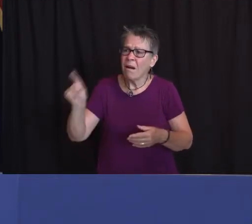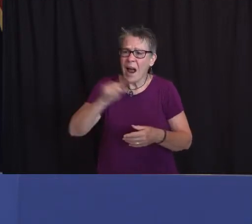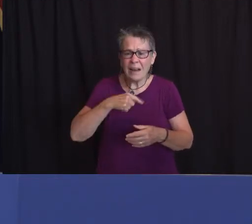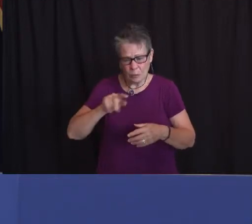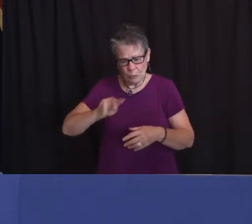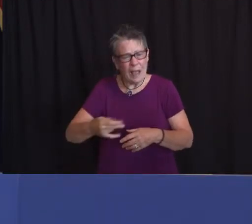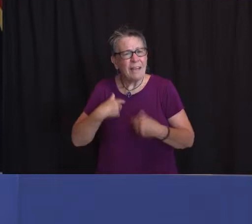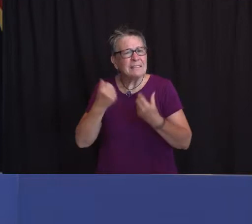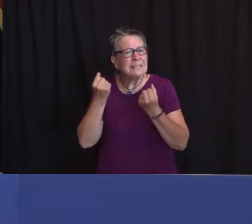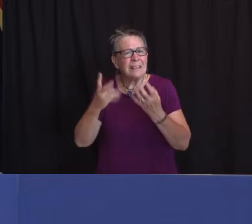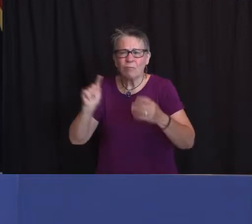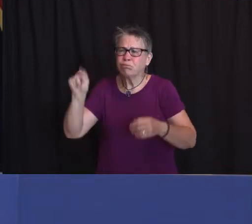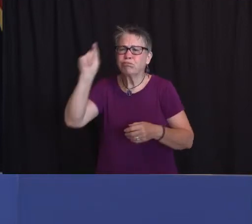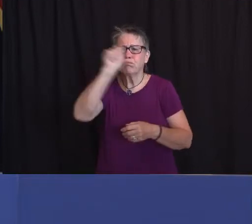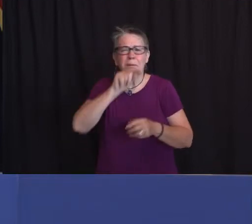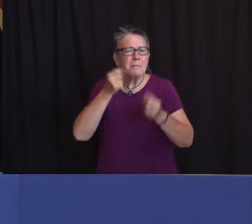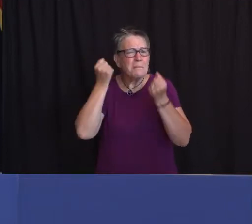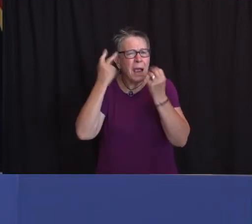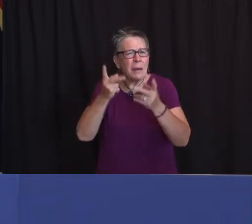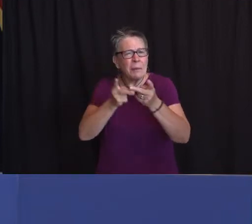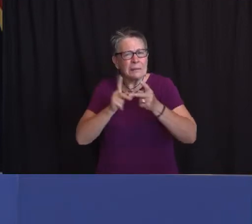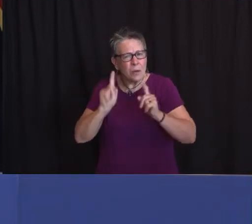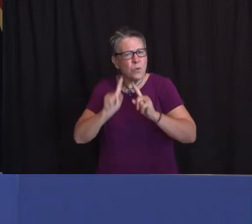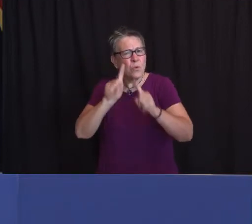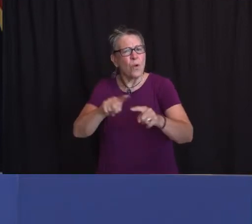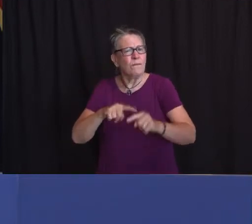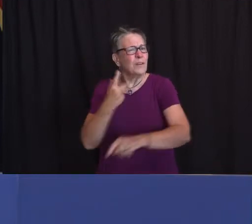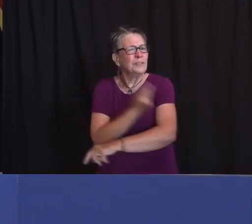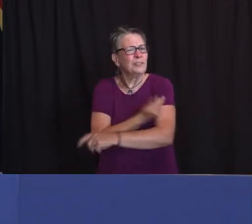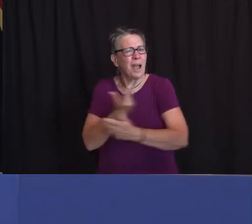vaccination. Please visit